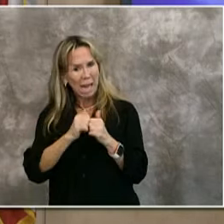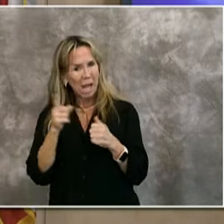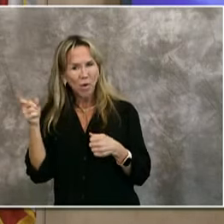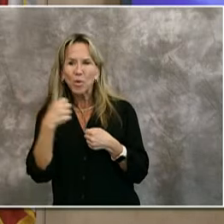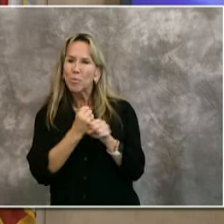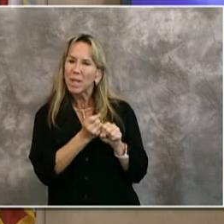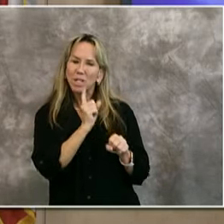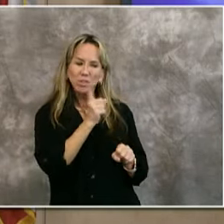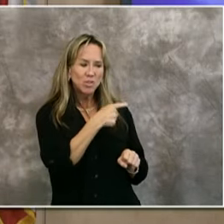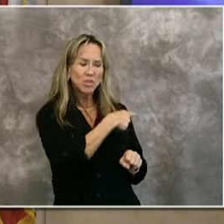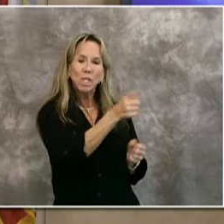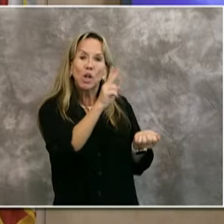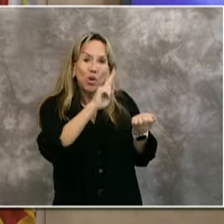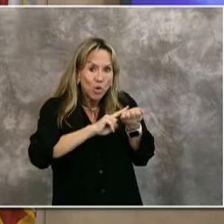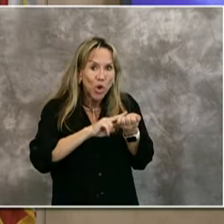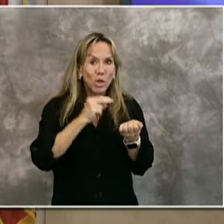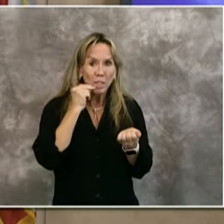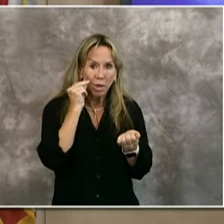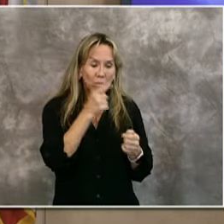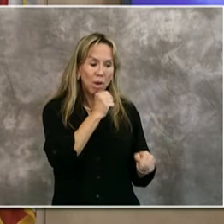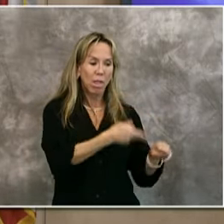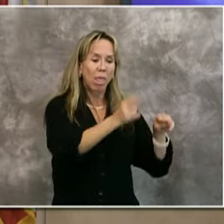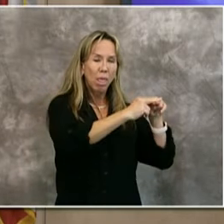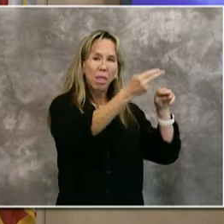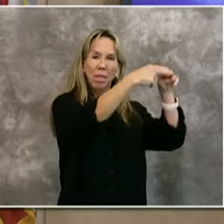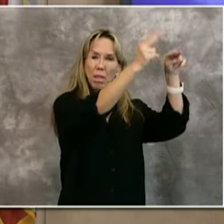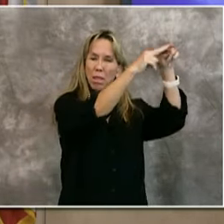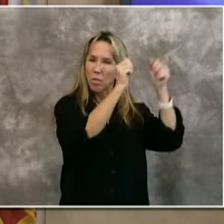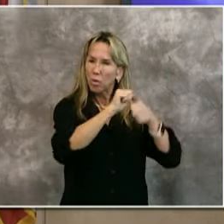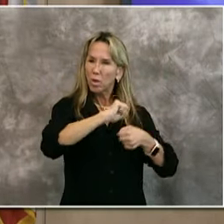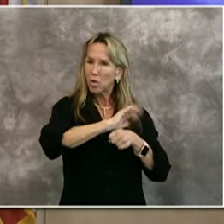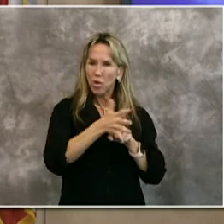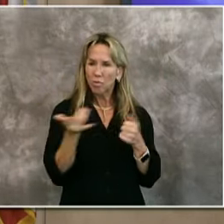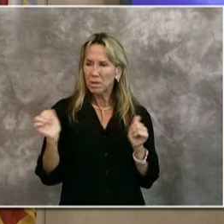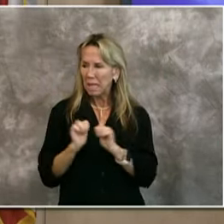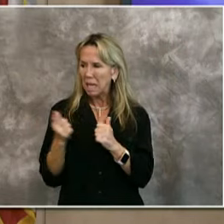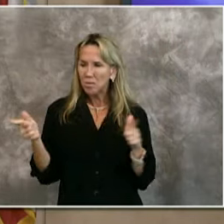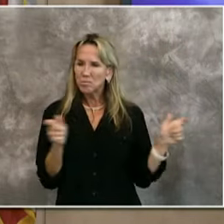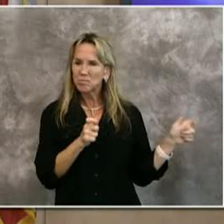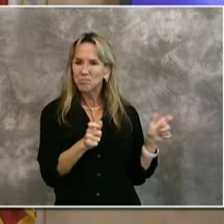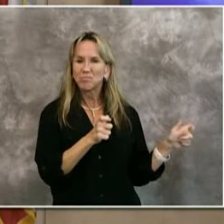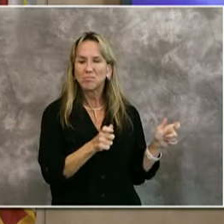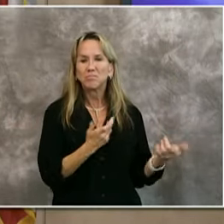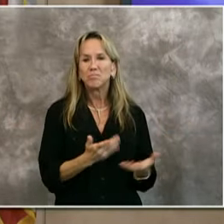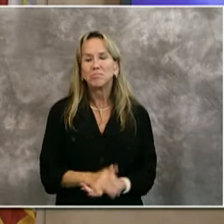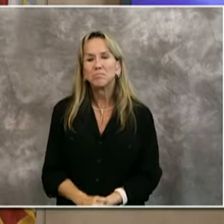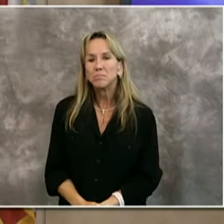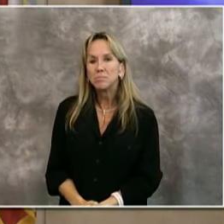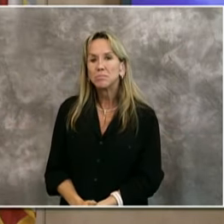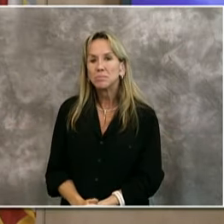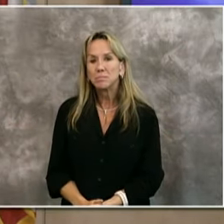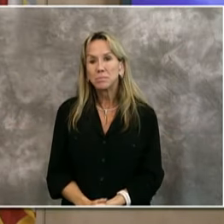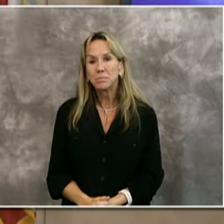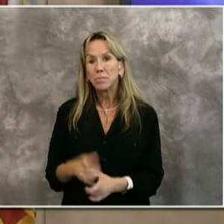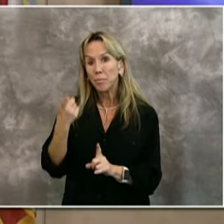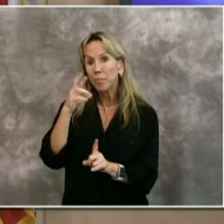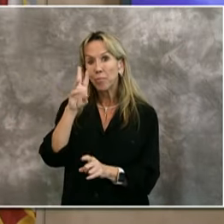homes' COVID numbers do not continue to climb? Okay, Dr. Wooten will respond.